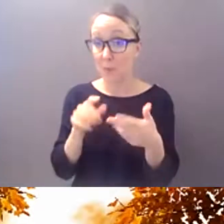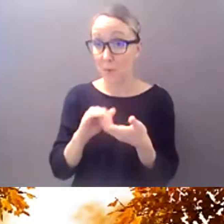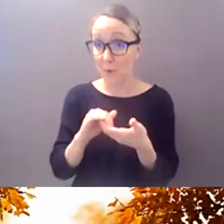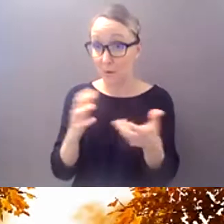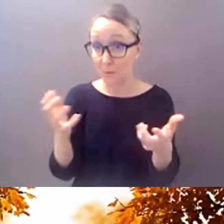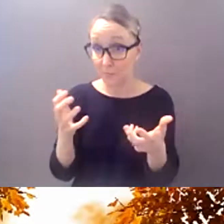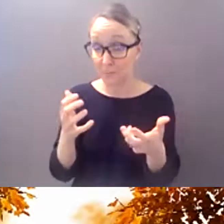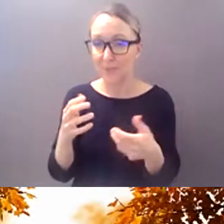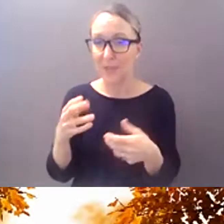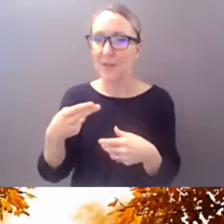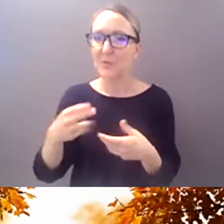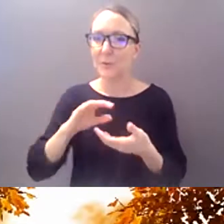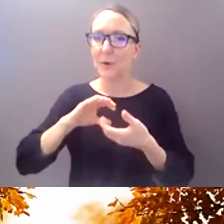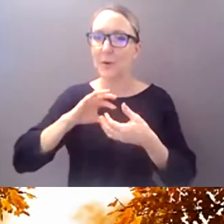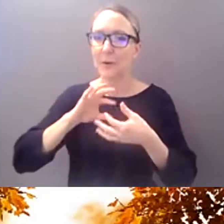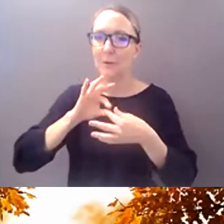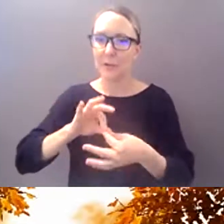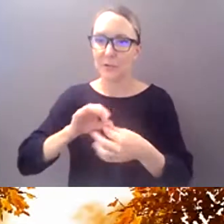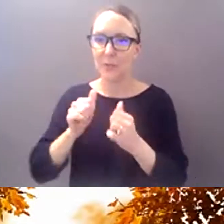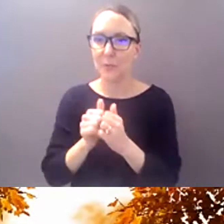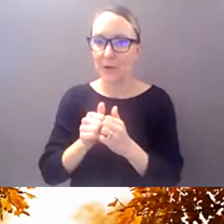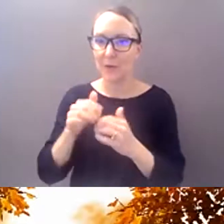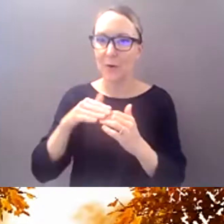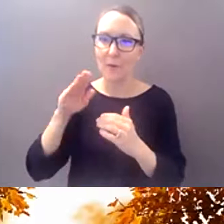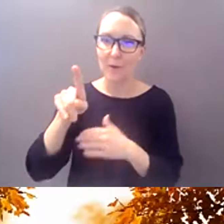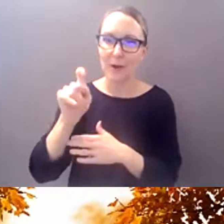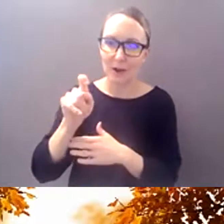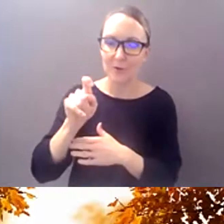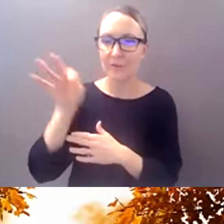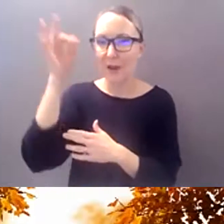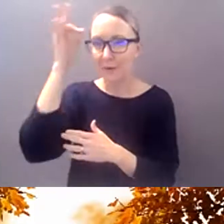historic partnership with over 100 federally recognized tribes in